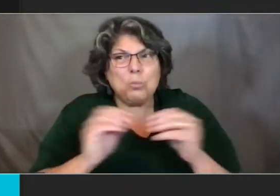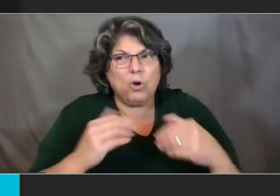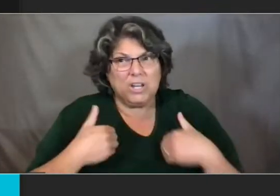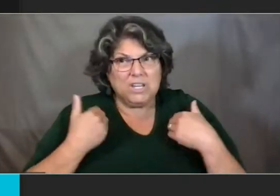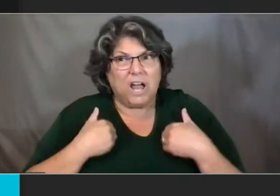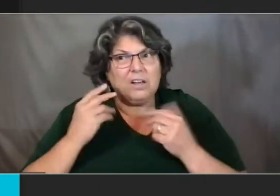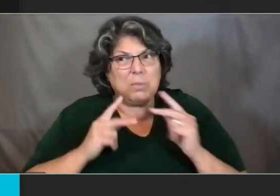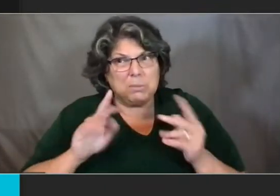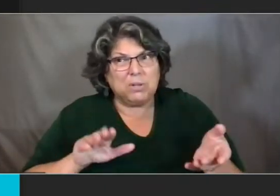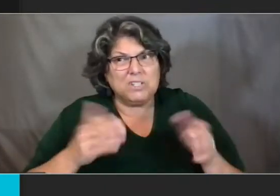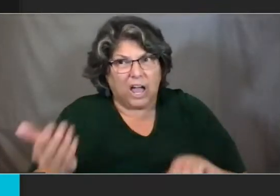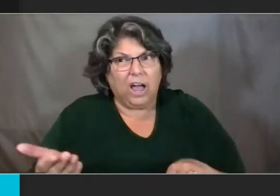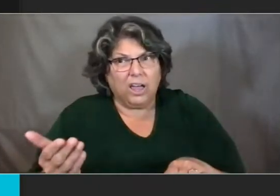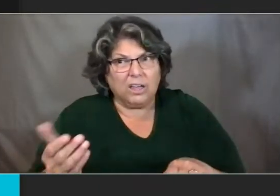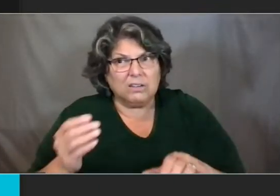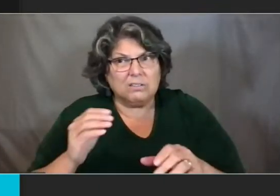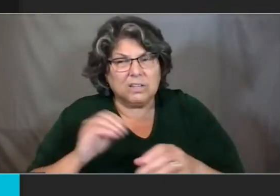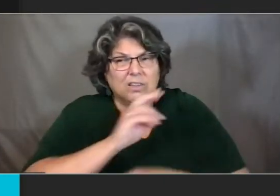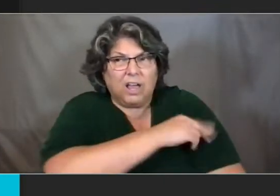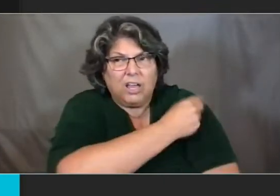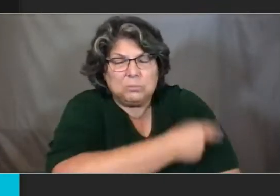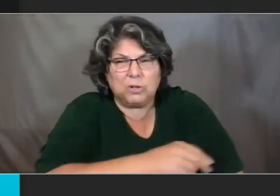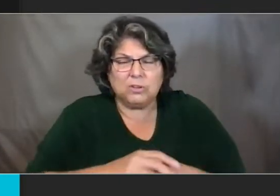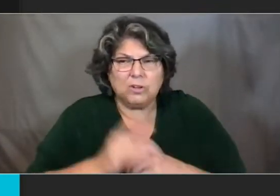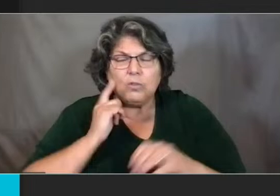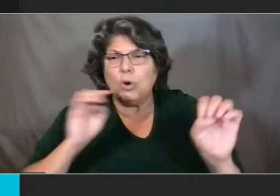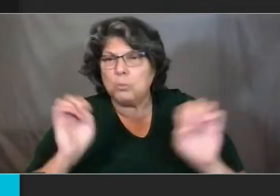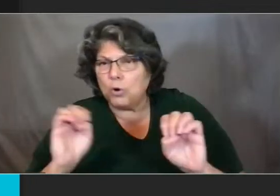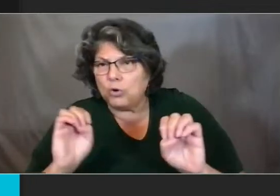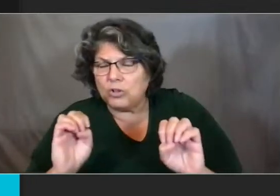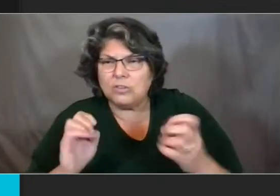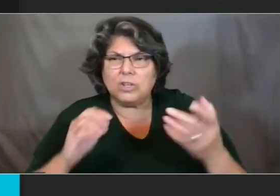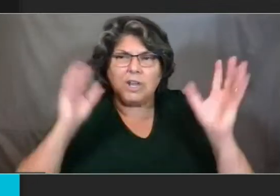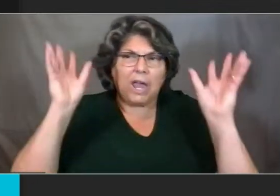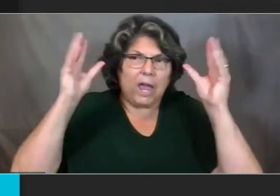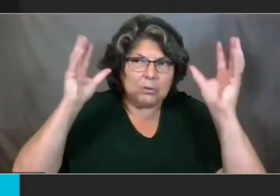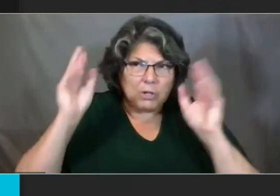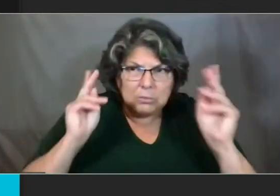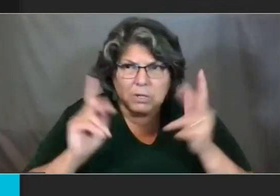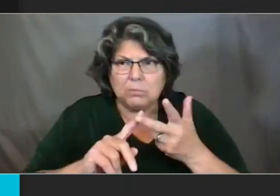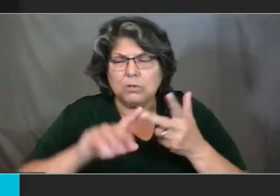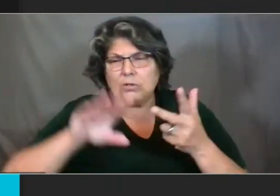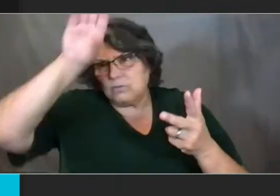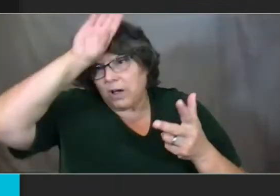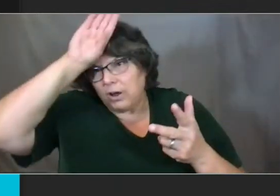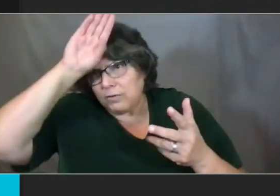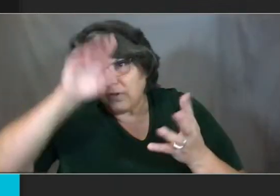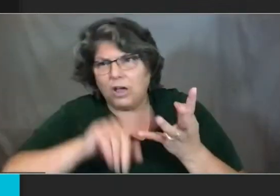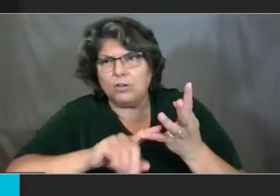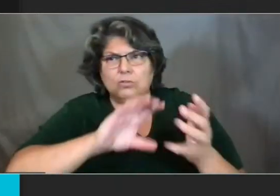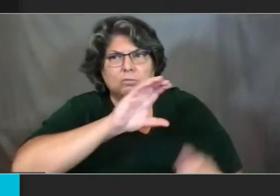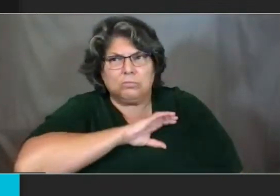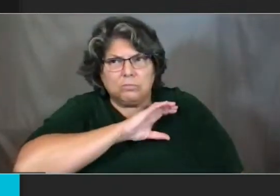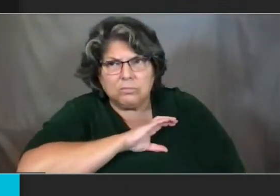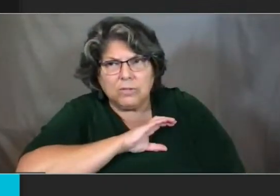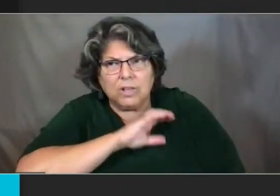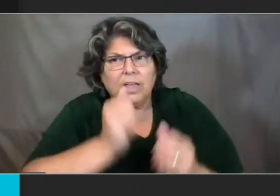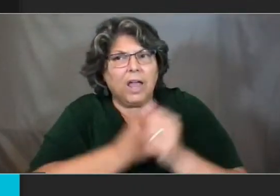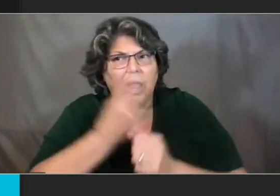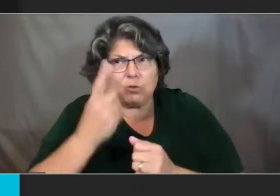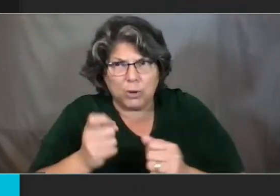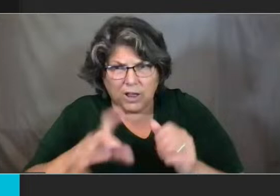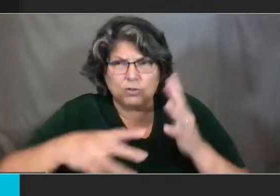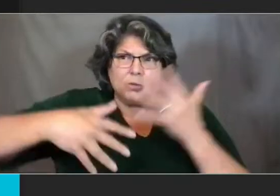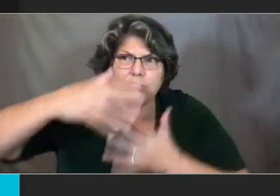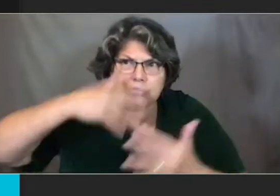hospitals. For emergency first responders, for our firefighters, our law enforcement, all of our people that have to be on the front line